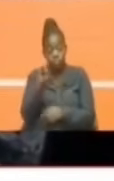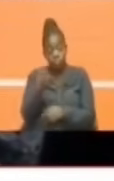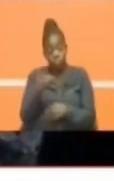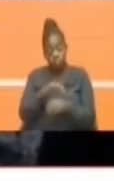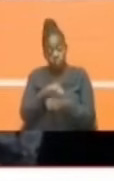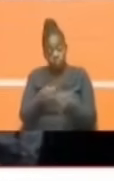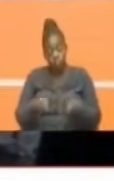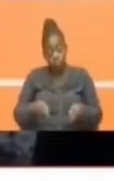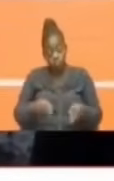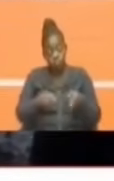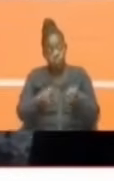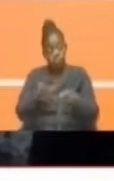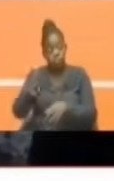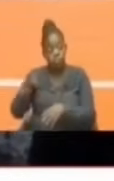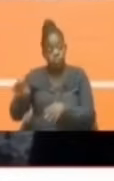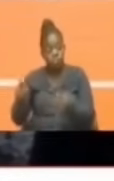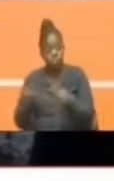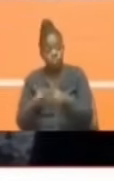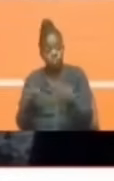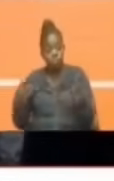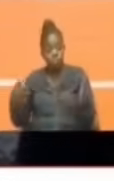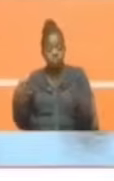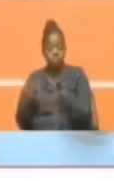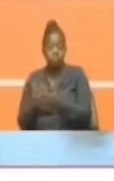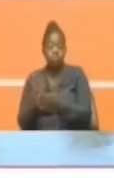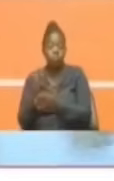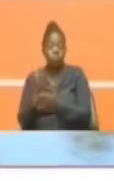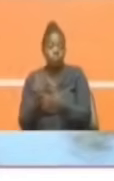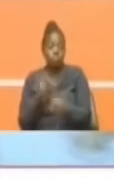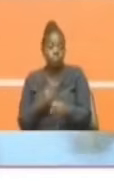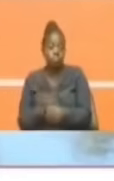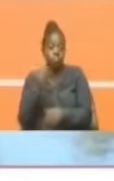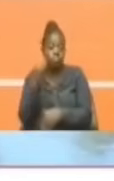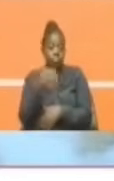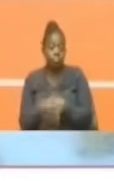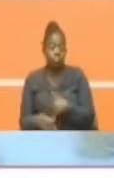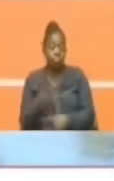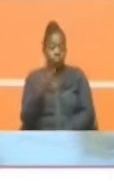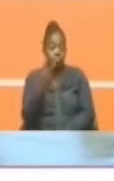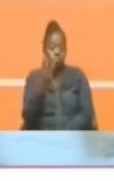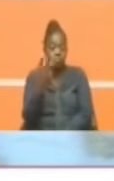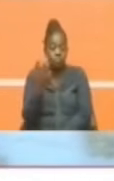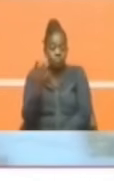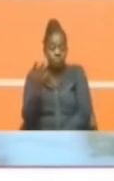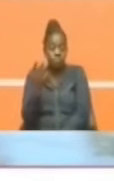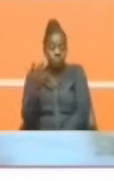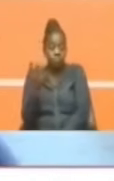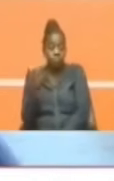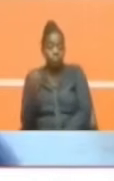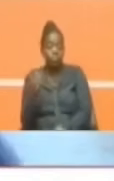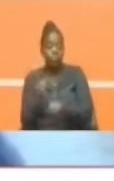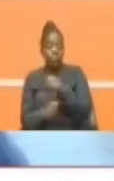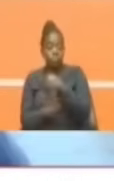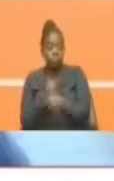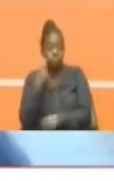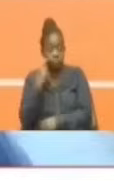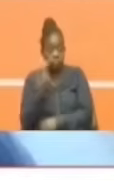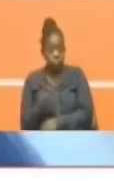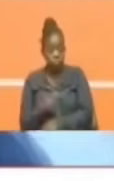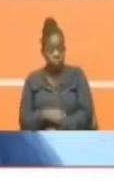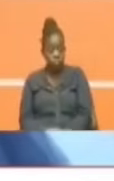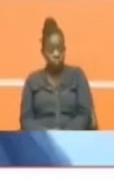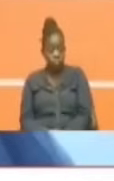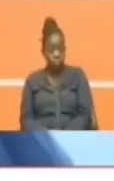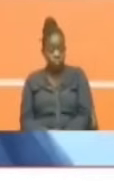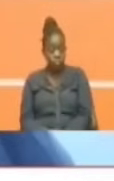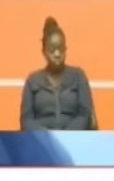omugga mu byalo bino kyokka nga kibadde kituta ekiseera. Buli luvannyuma lwa myaka 25 kino tukiraba abadde akizaako emyaka